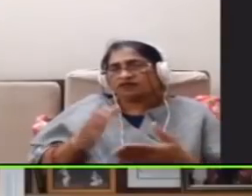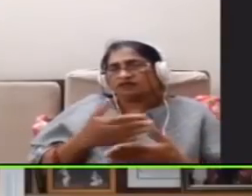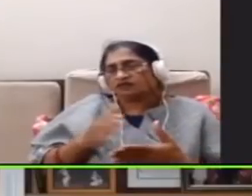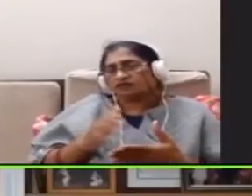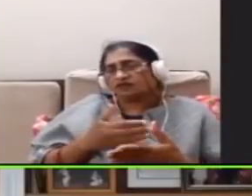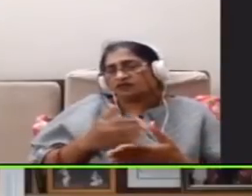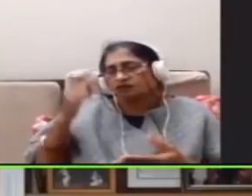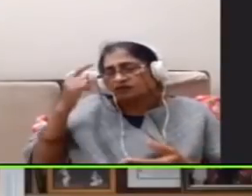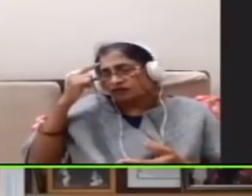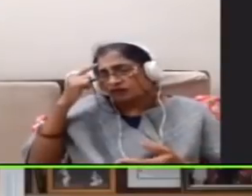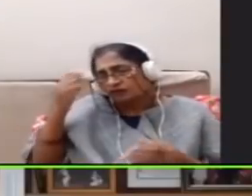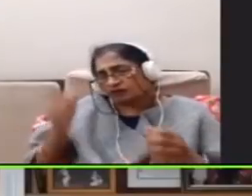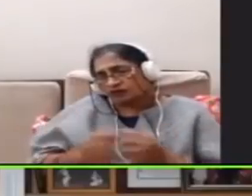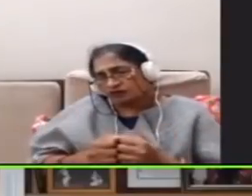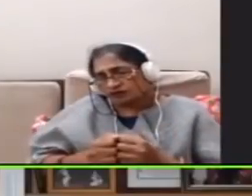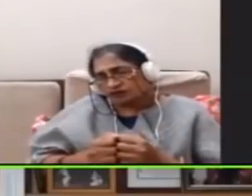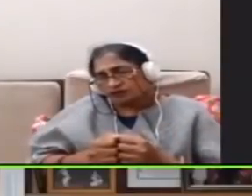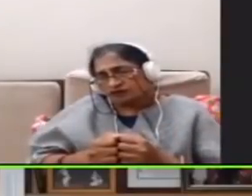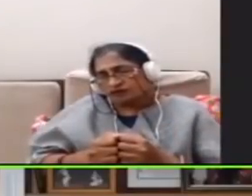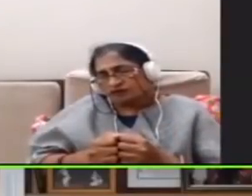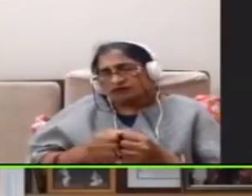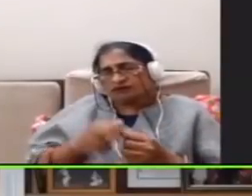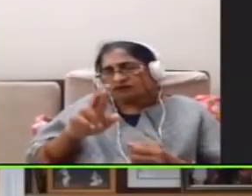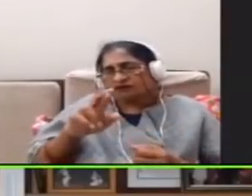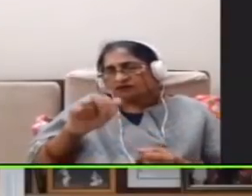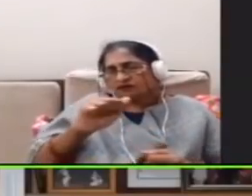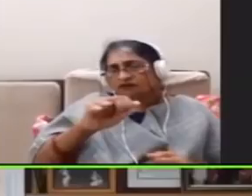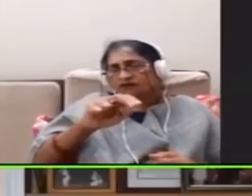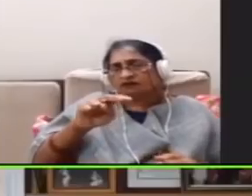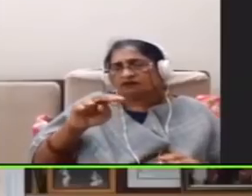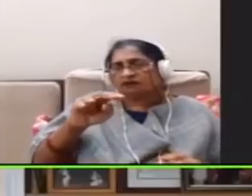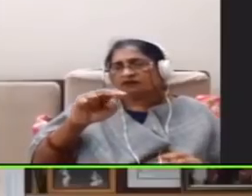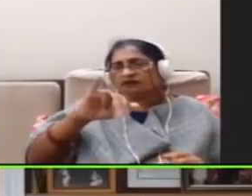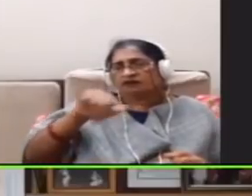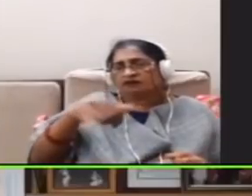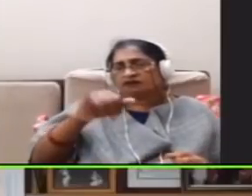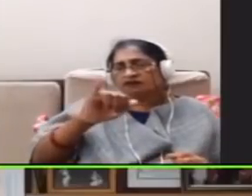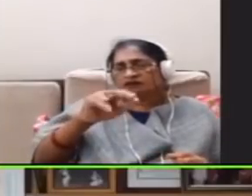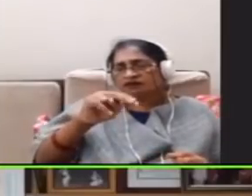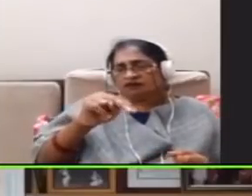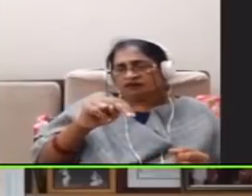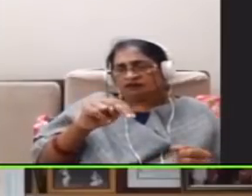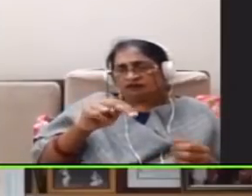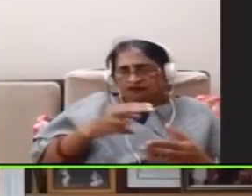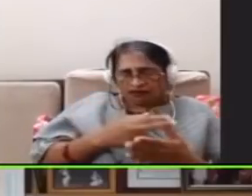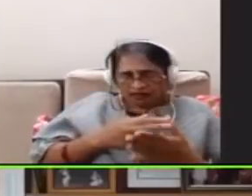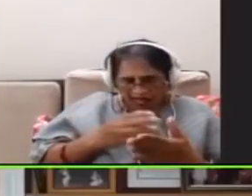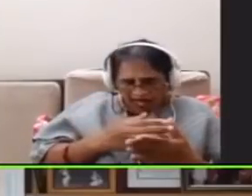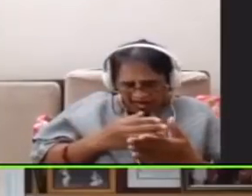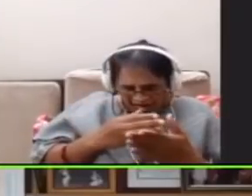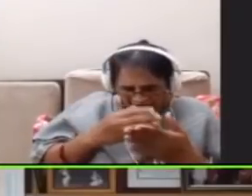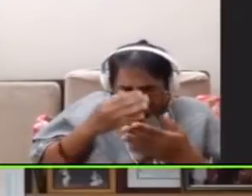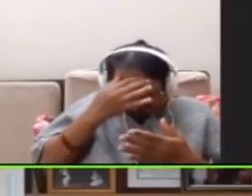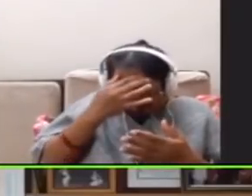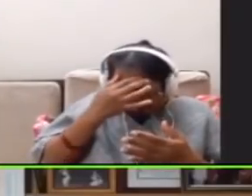mine with Ranjini that me as an individual, the society, the community, the